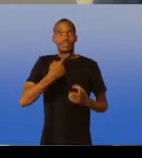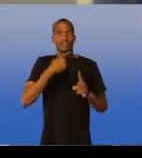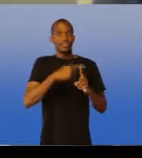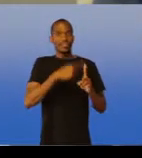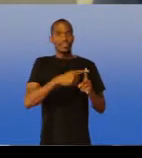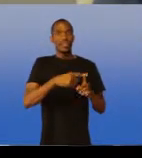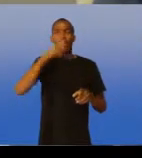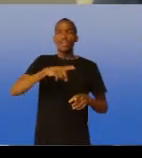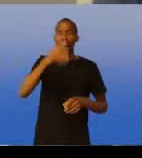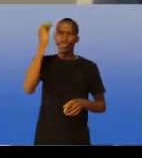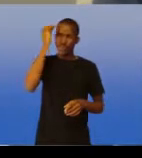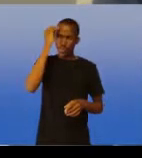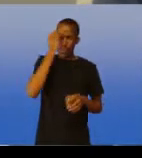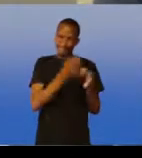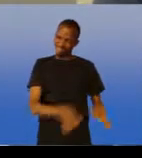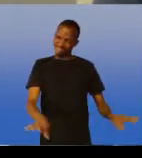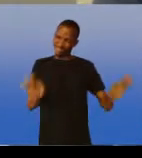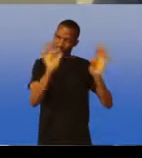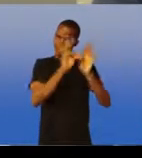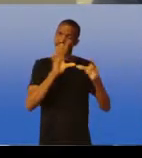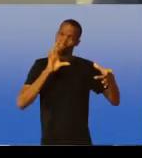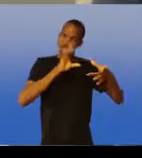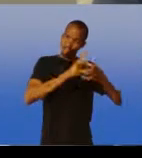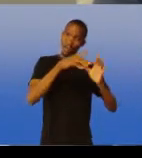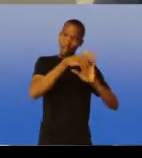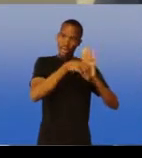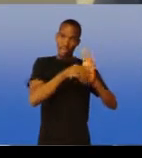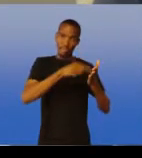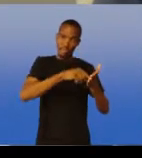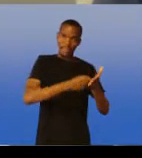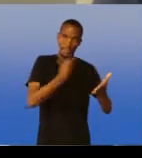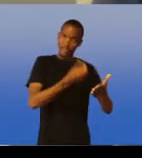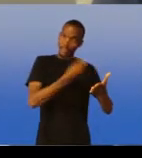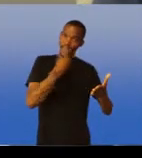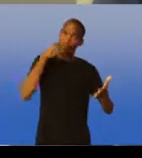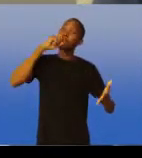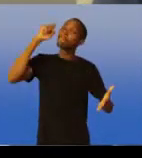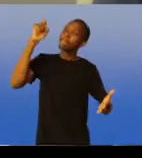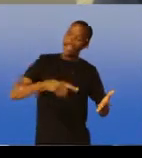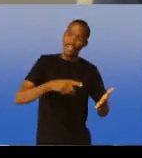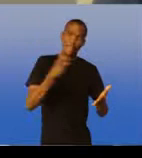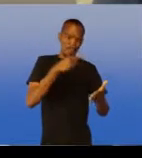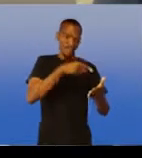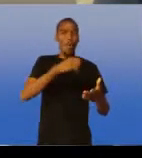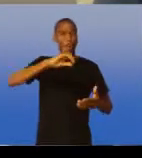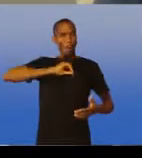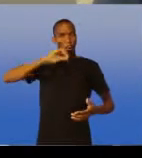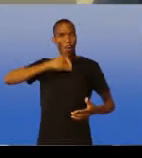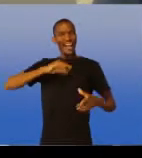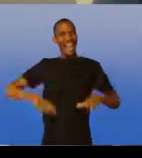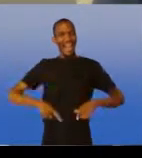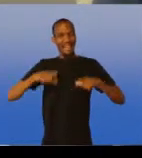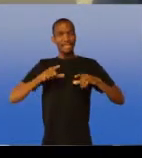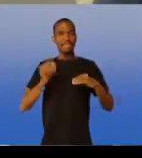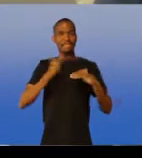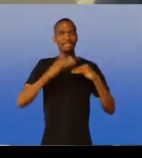botlhokwa gore a tsene mo lenaneong la go tsaya dipilisi ka ntata gore wa bo ikokeletsa botshelo ba gago bo e